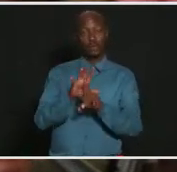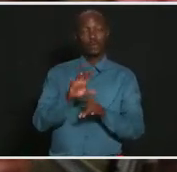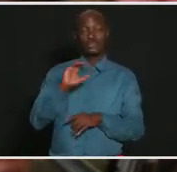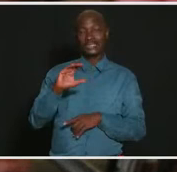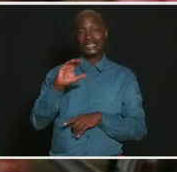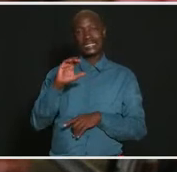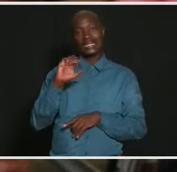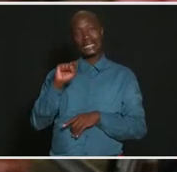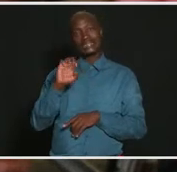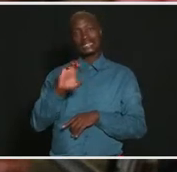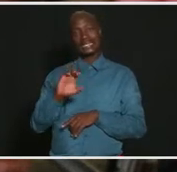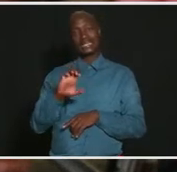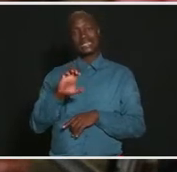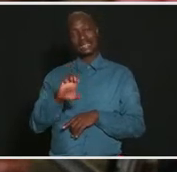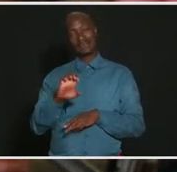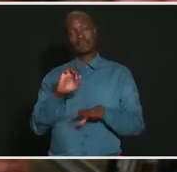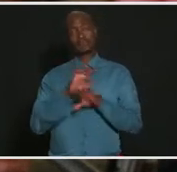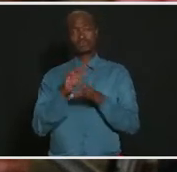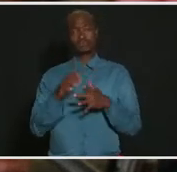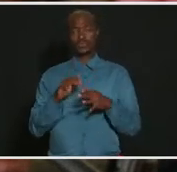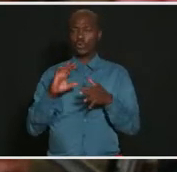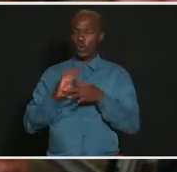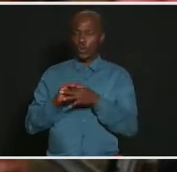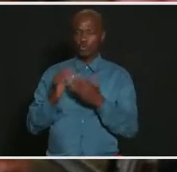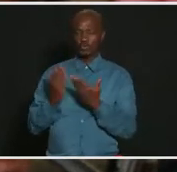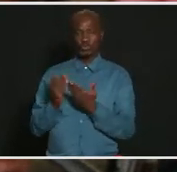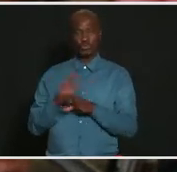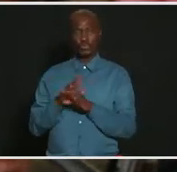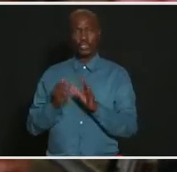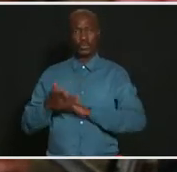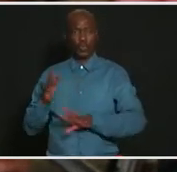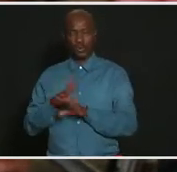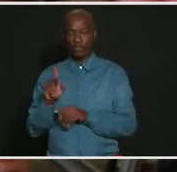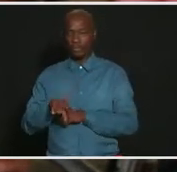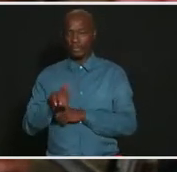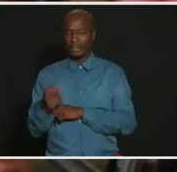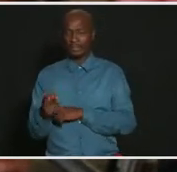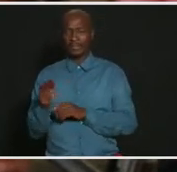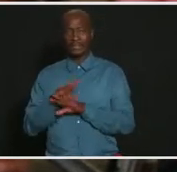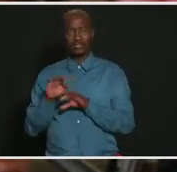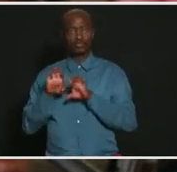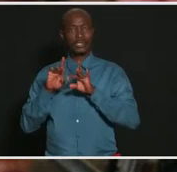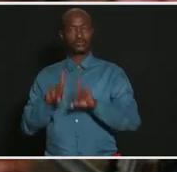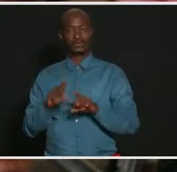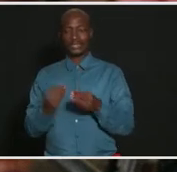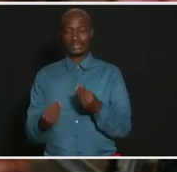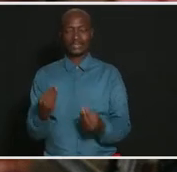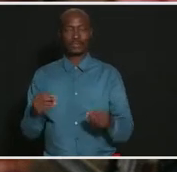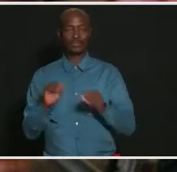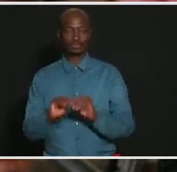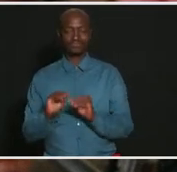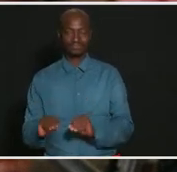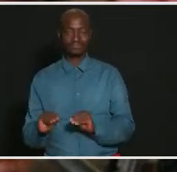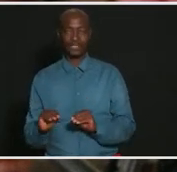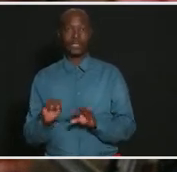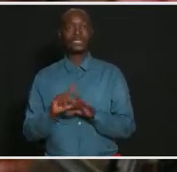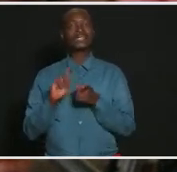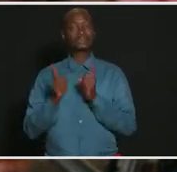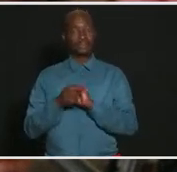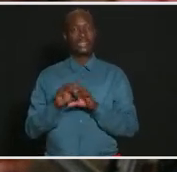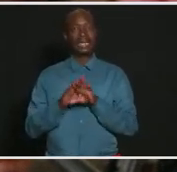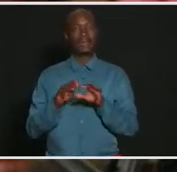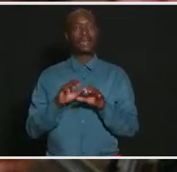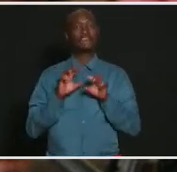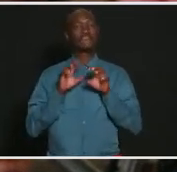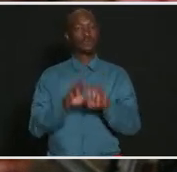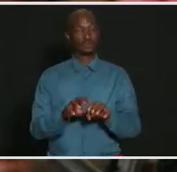scripted lesson plans on schools homeschooling went from being an alternative means to educate our children to an obligation